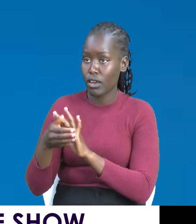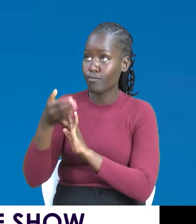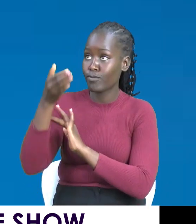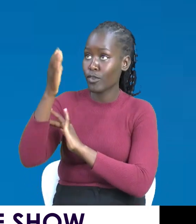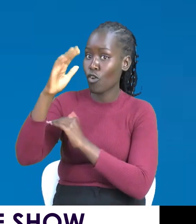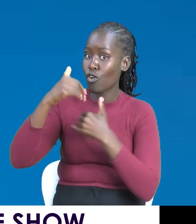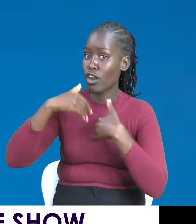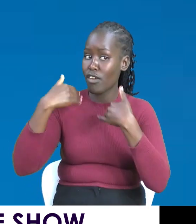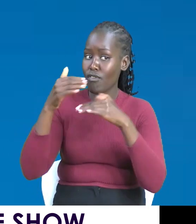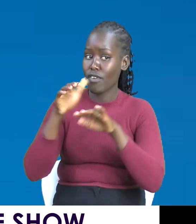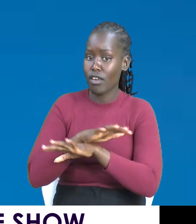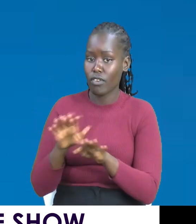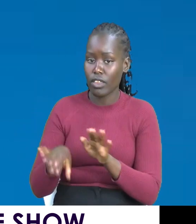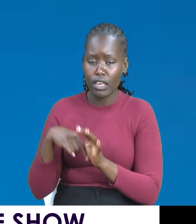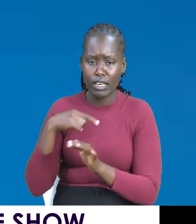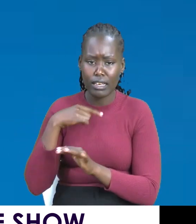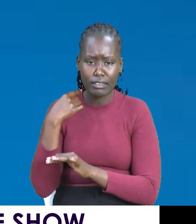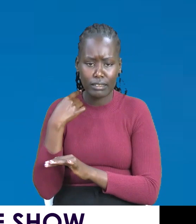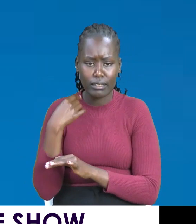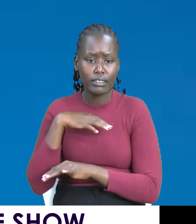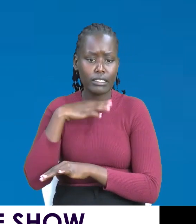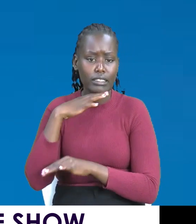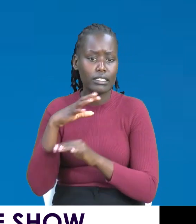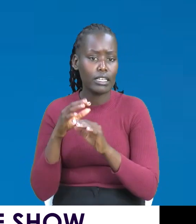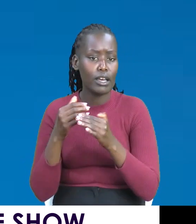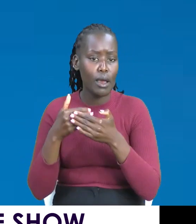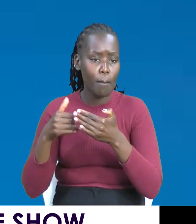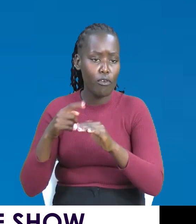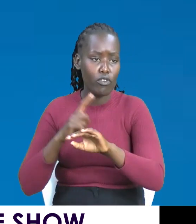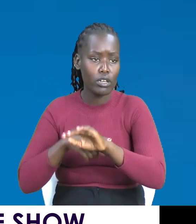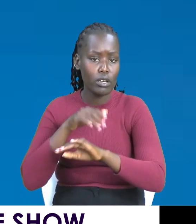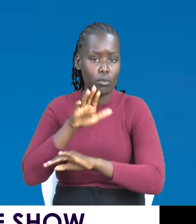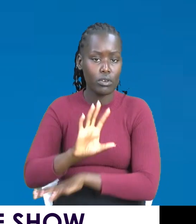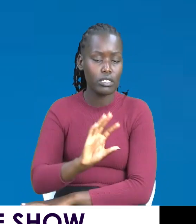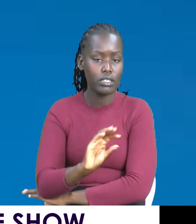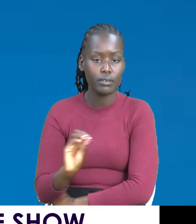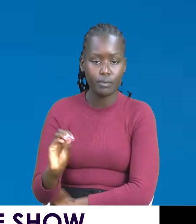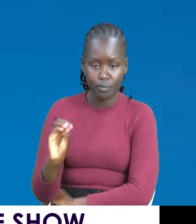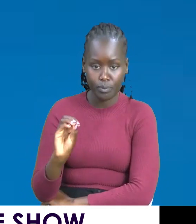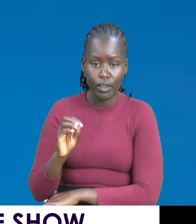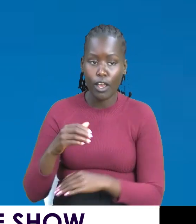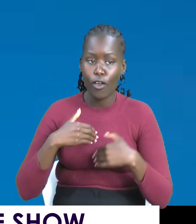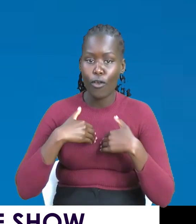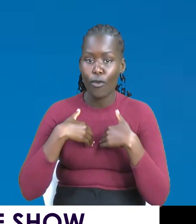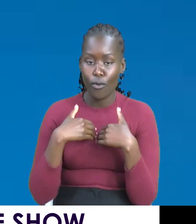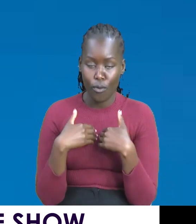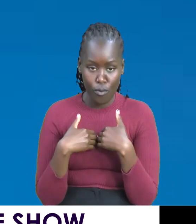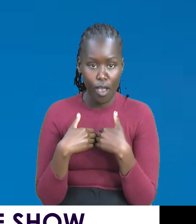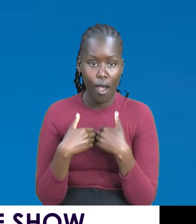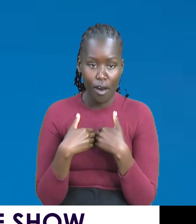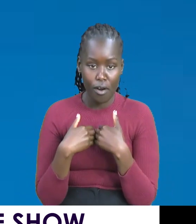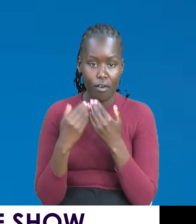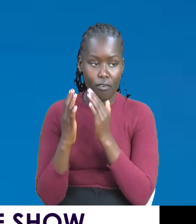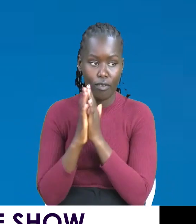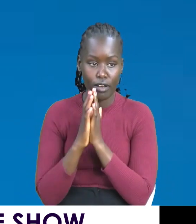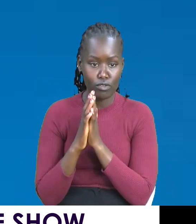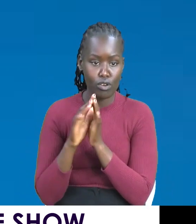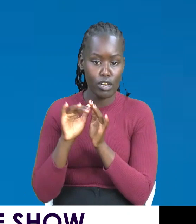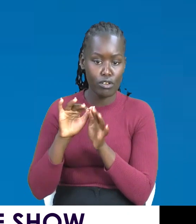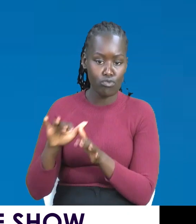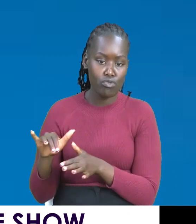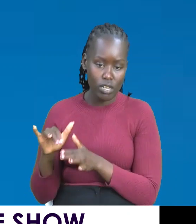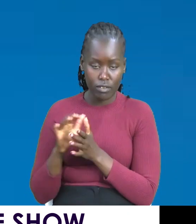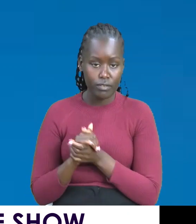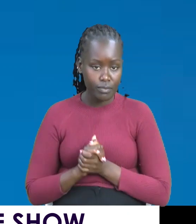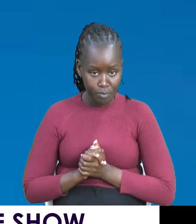do not commit suicide. Do not die before your time. You have a legacy and it lies with